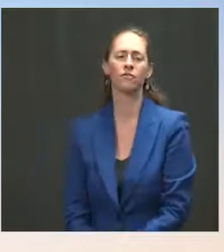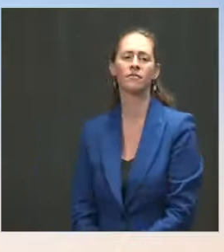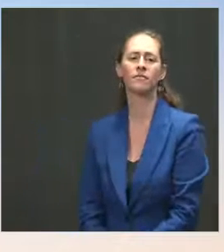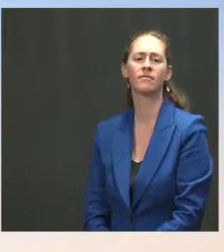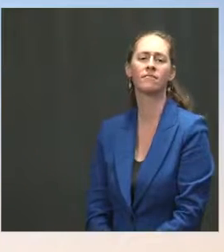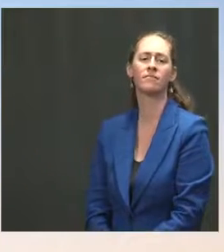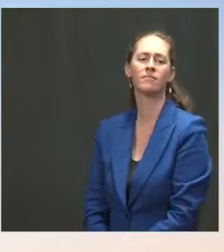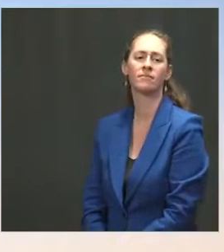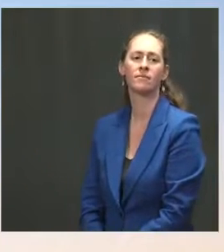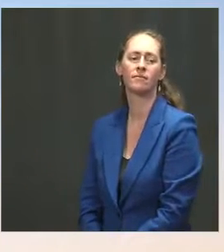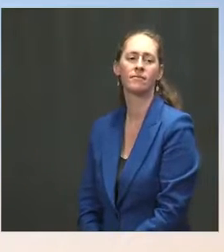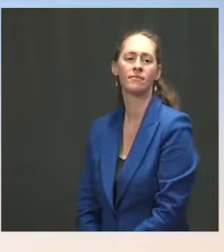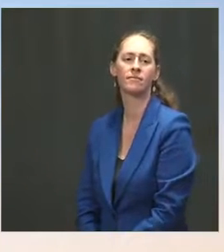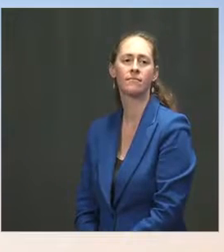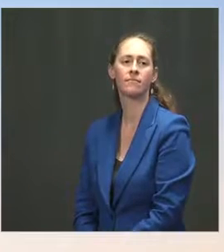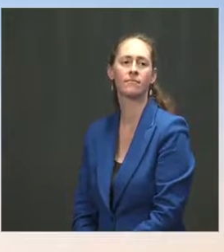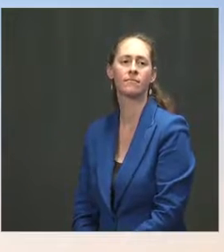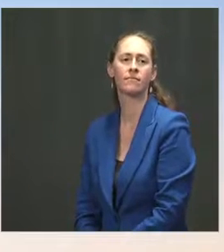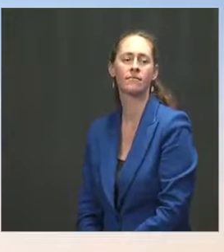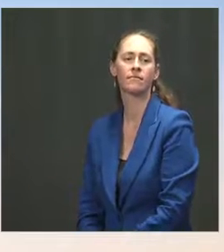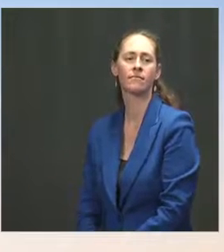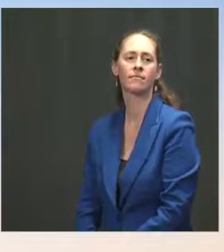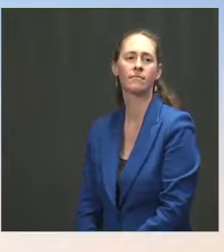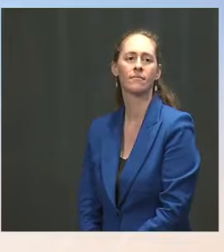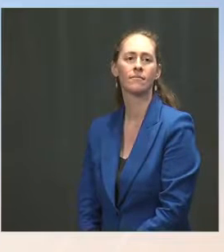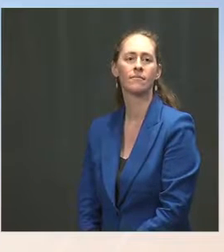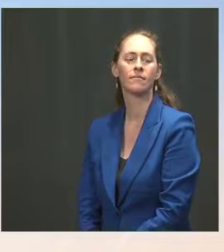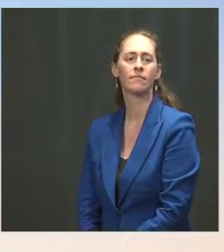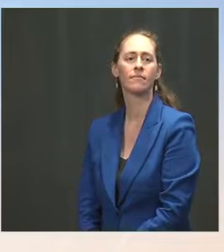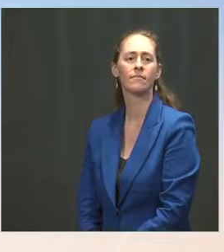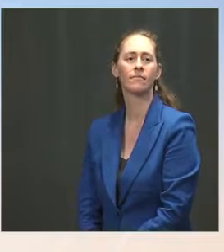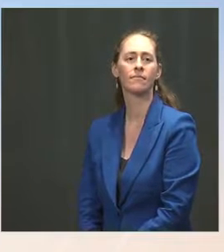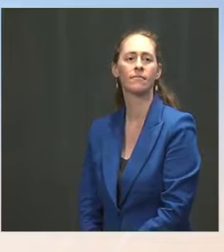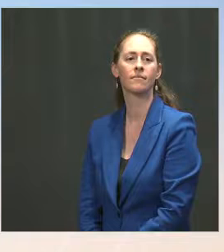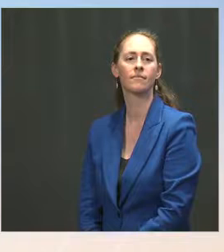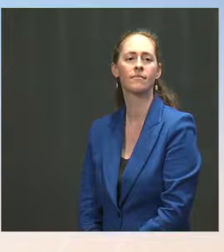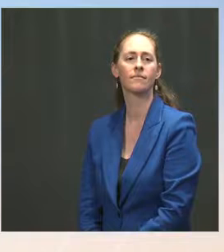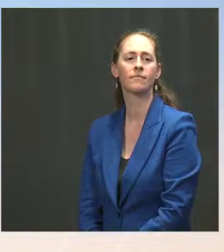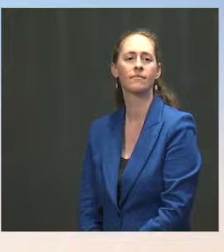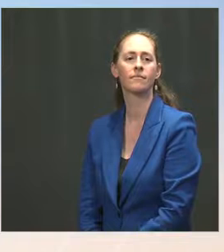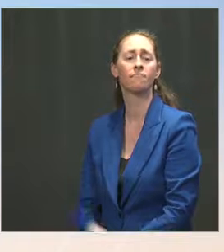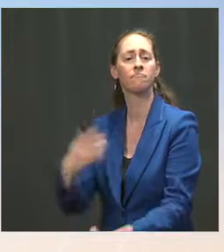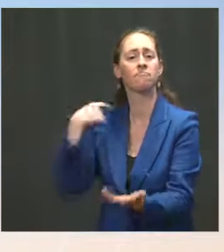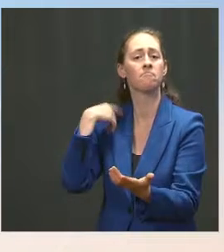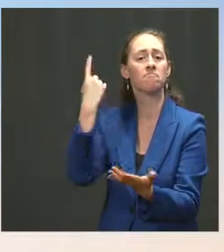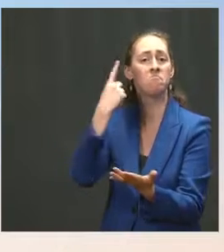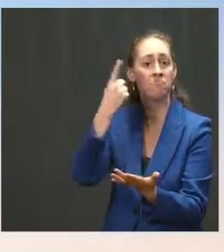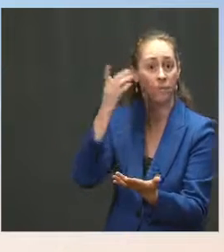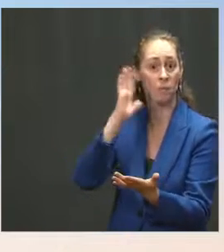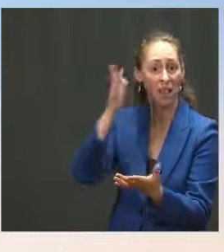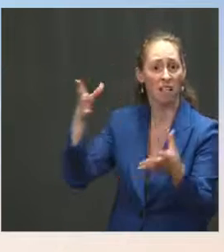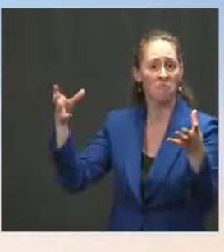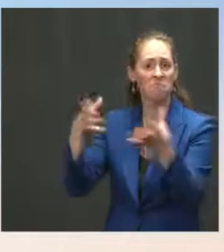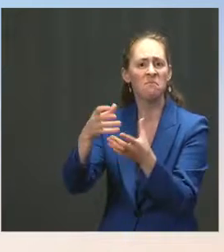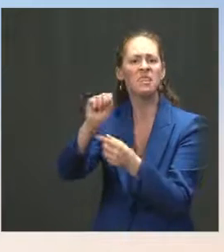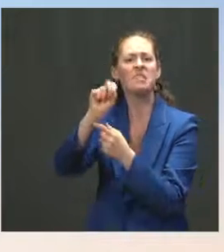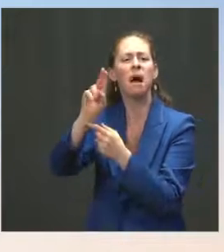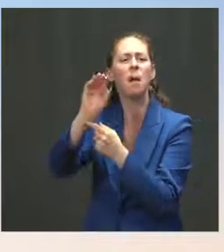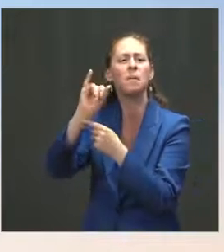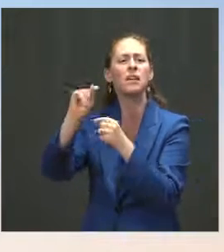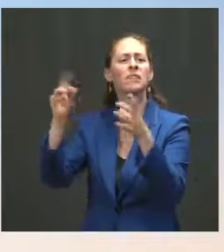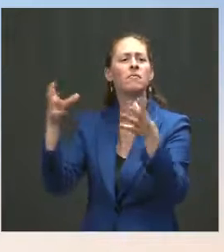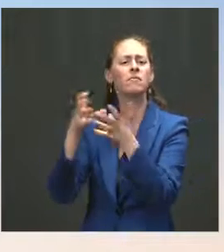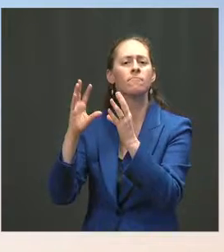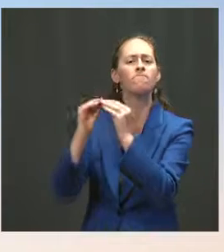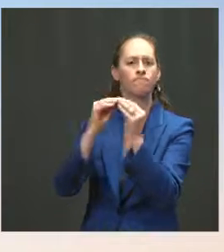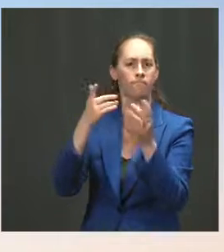this Summit on Democracies is virtual in December, is that an indication that most global diplomacy this fall may be